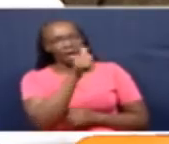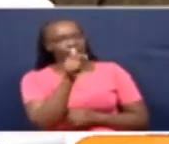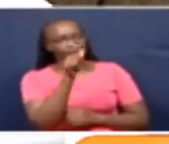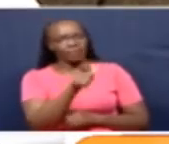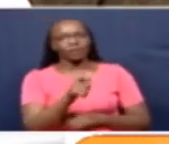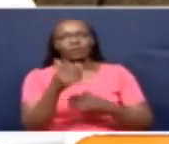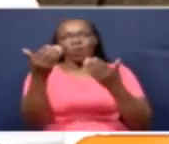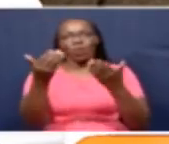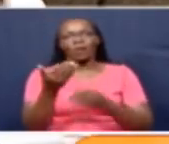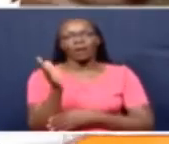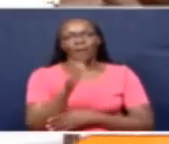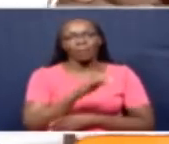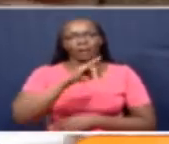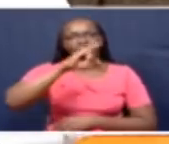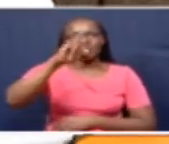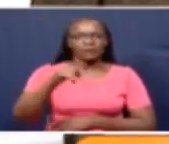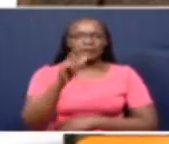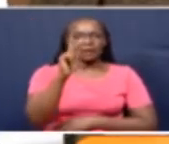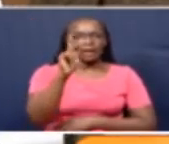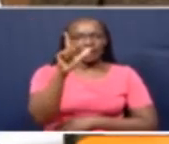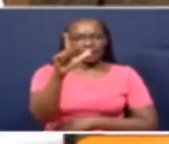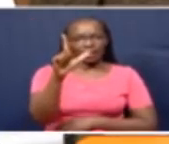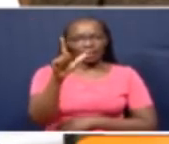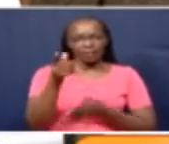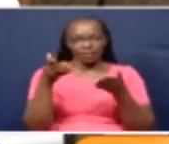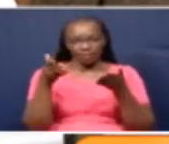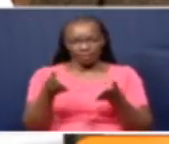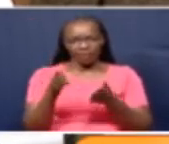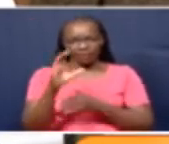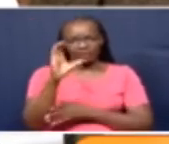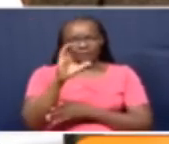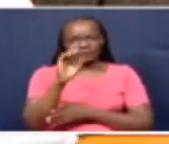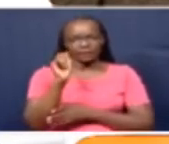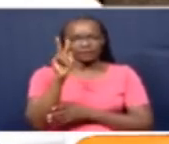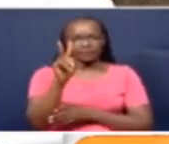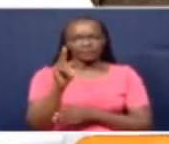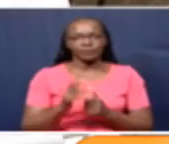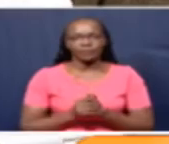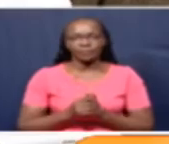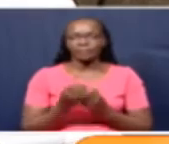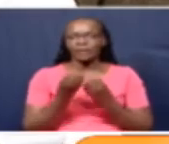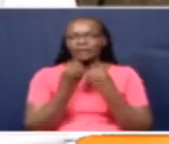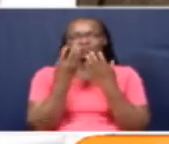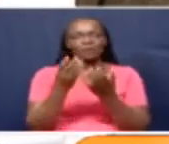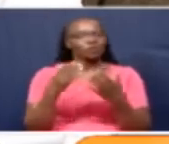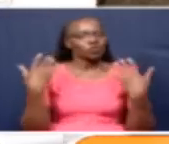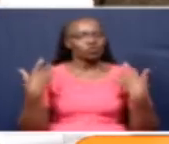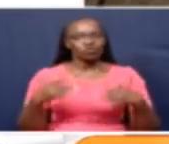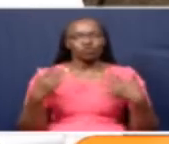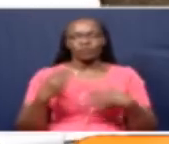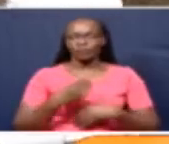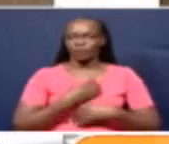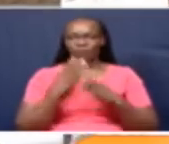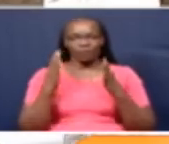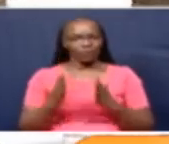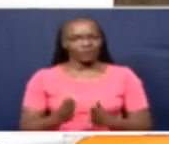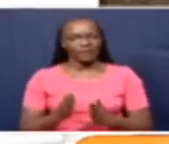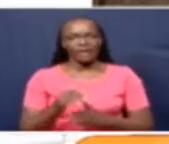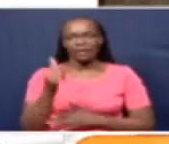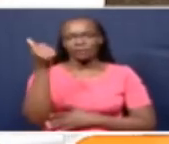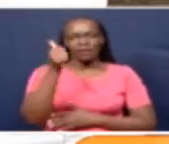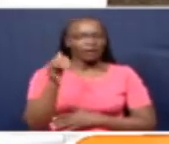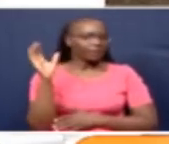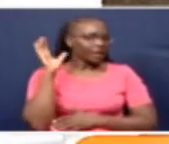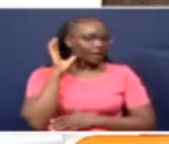Kanange Live, right here on Citizen Television. I tell you, what a guest. If you've never heard of Sal